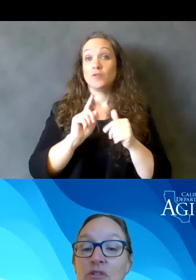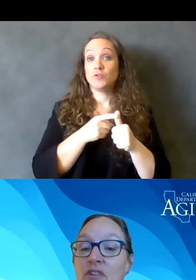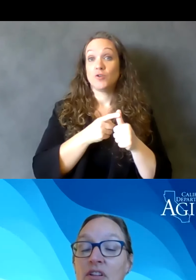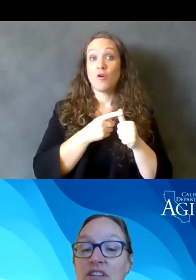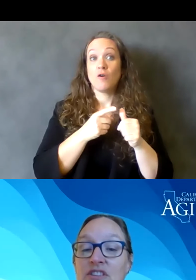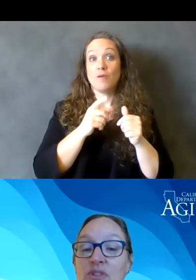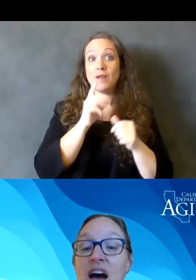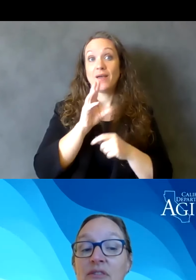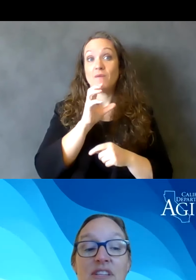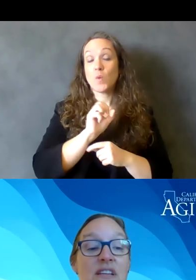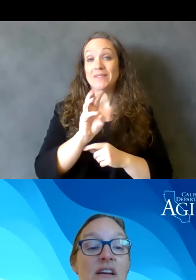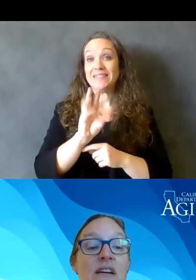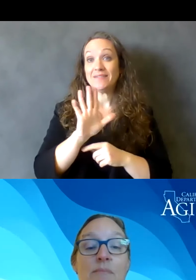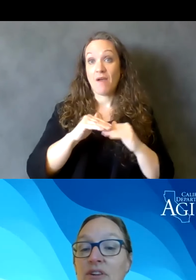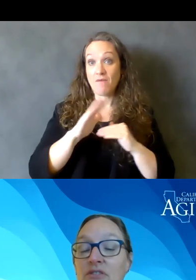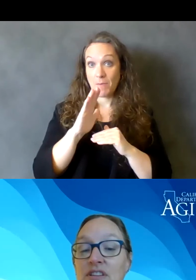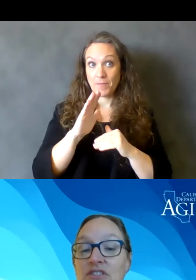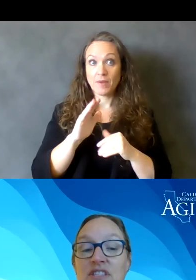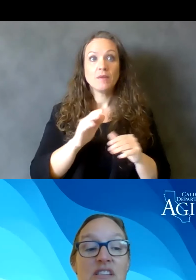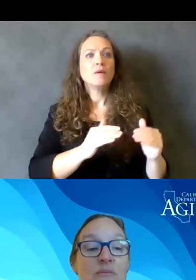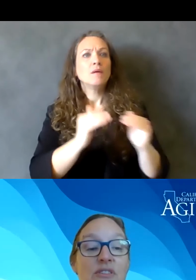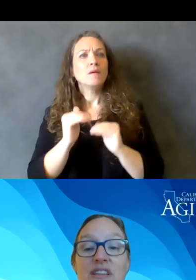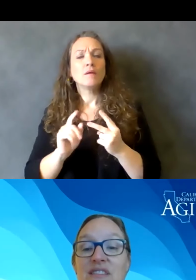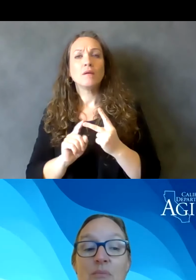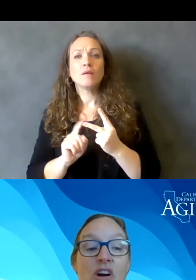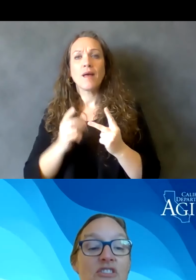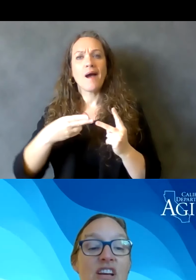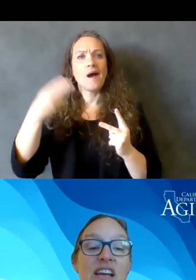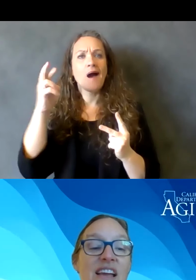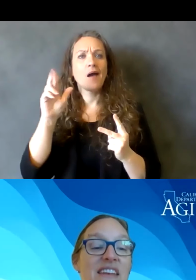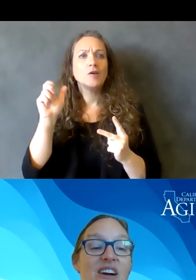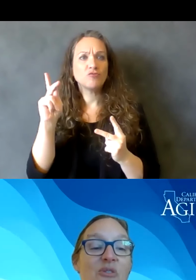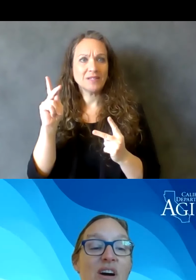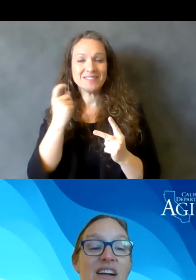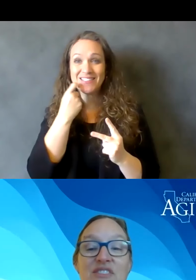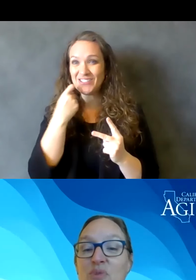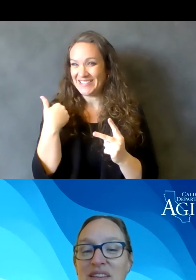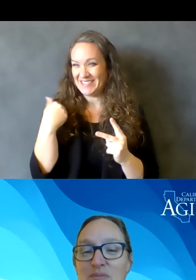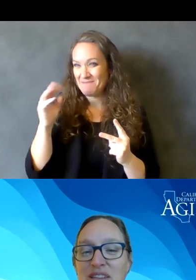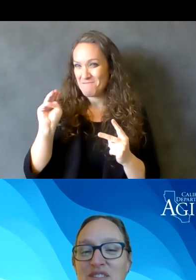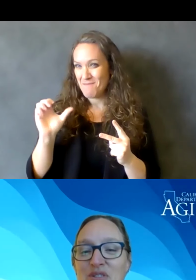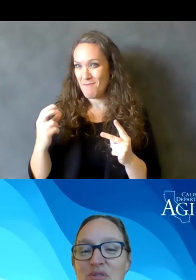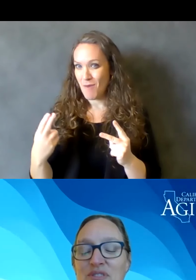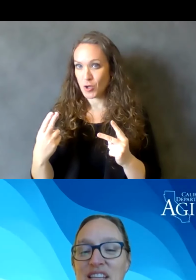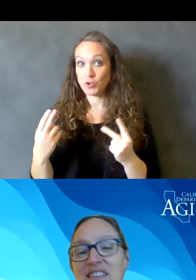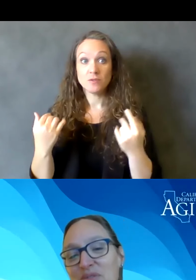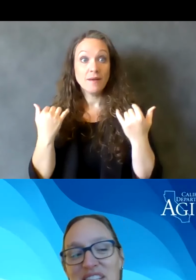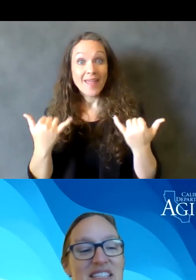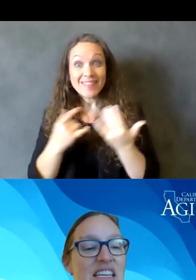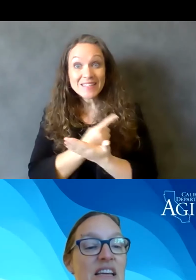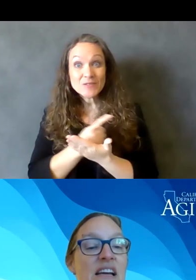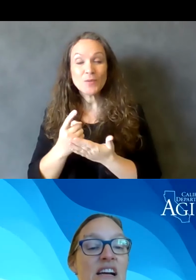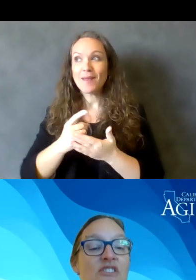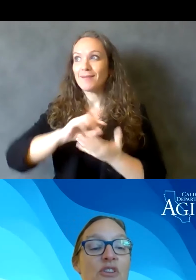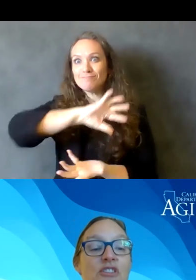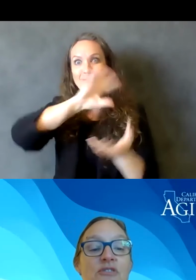expanding to people of all ages with high risk medical conditions and disabilities in March, and now this week expanding to the whole state through